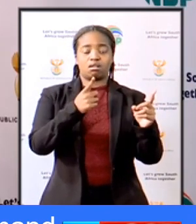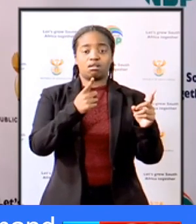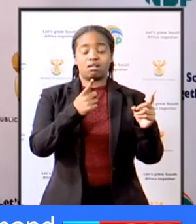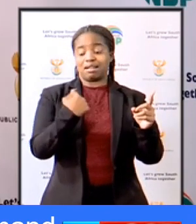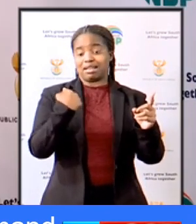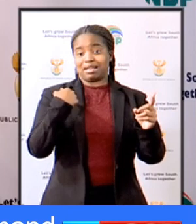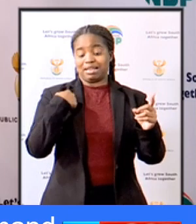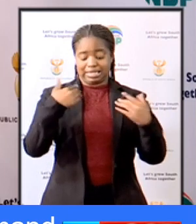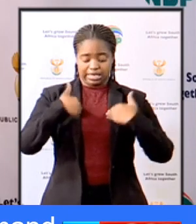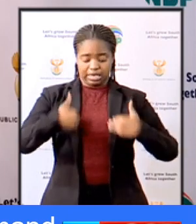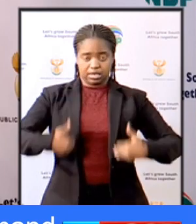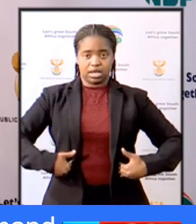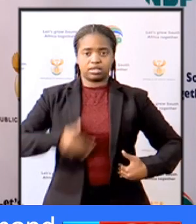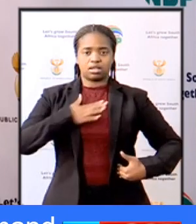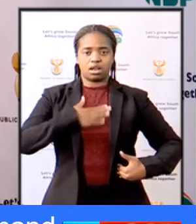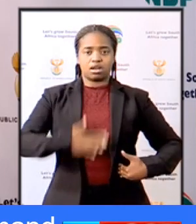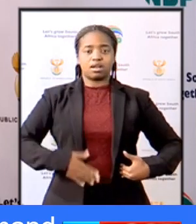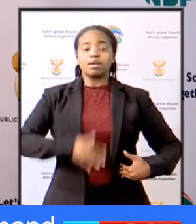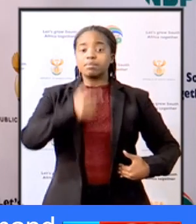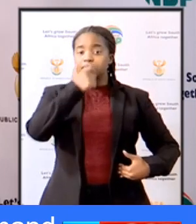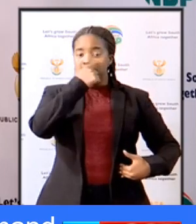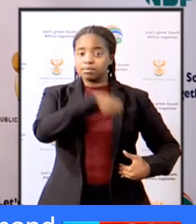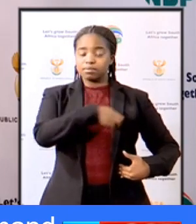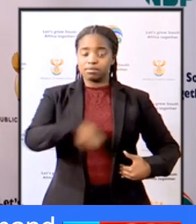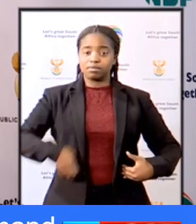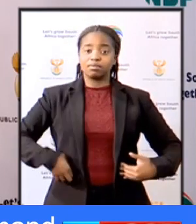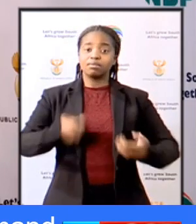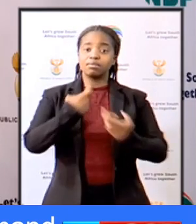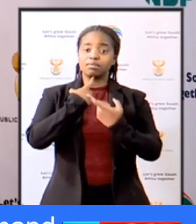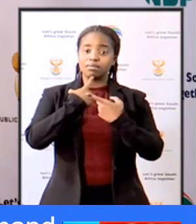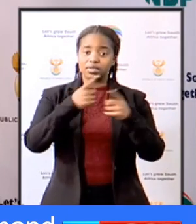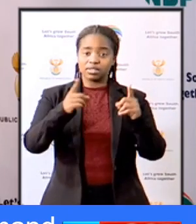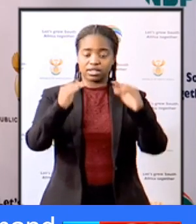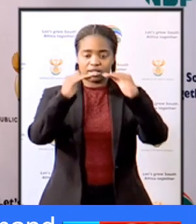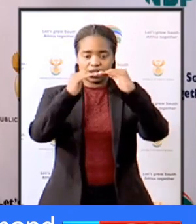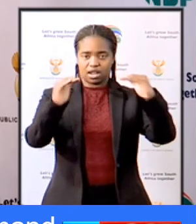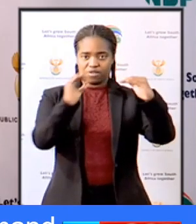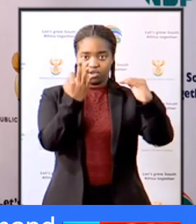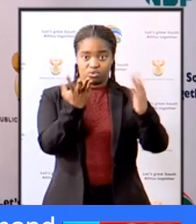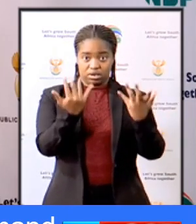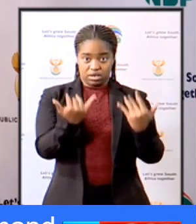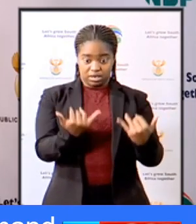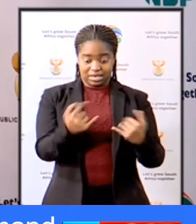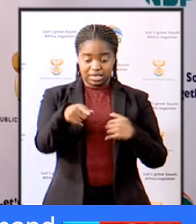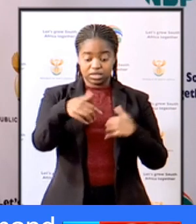nation on Sunday with regard to all of us and the entire country